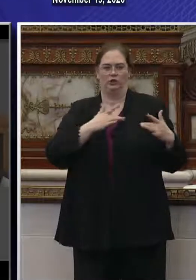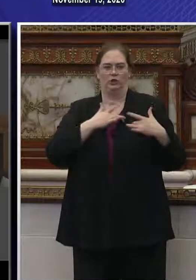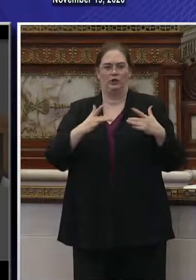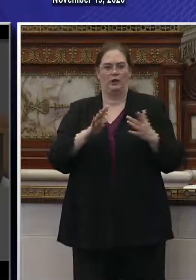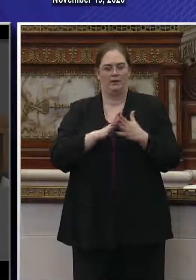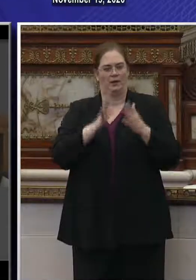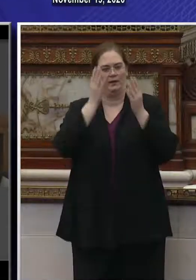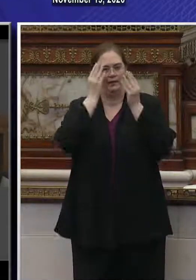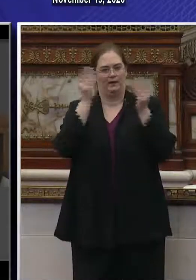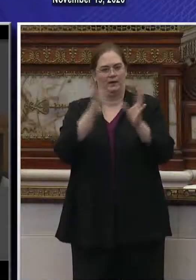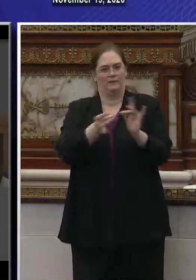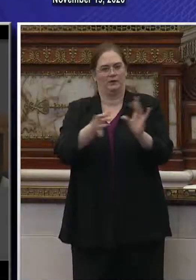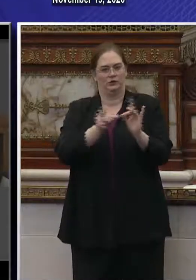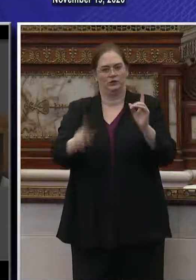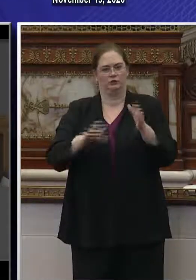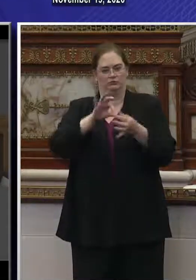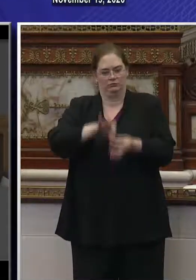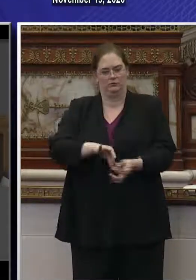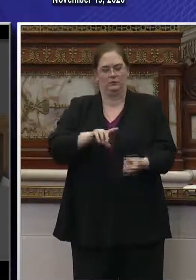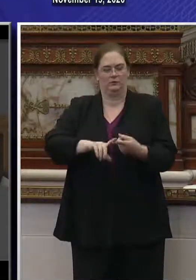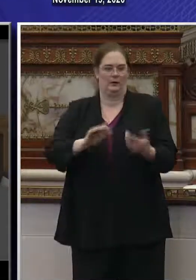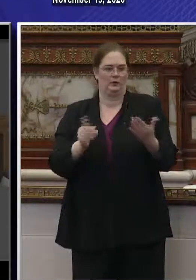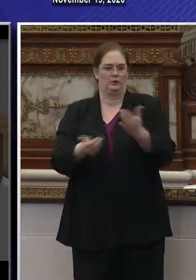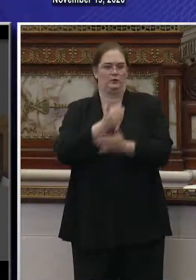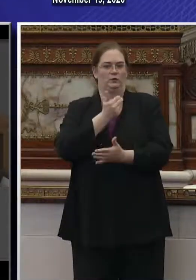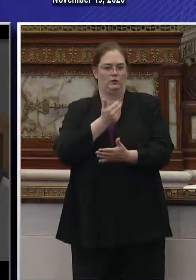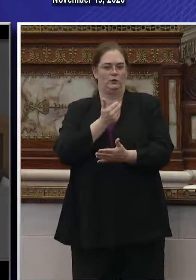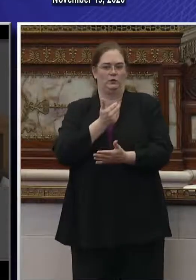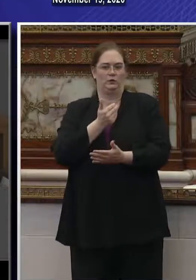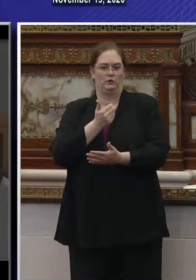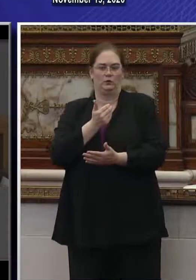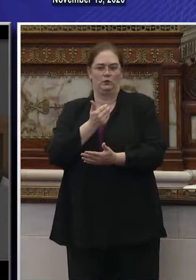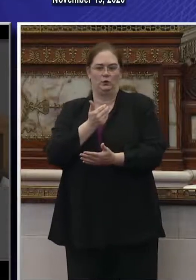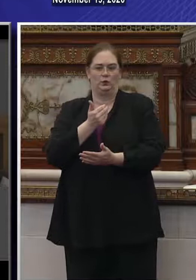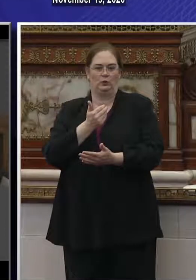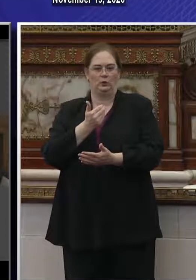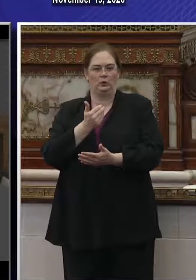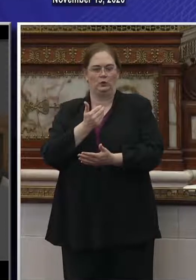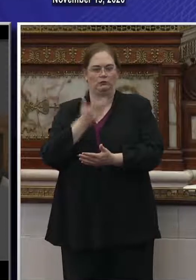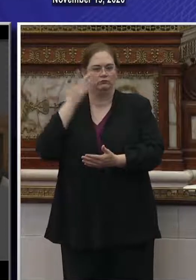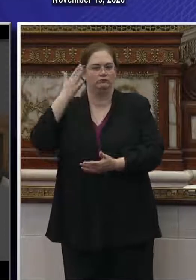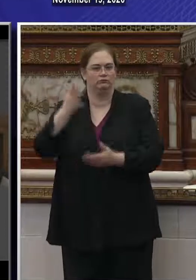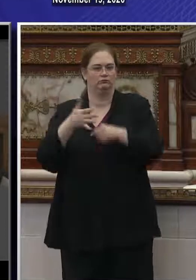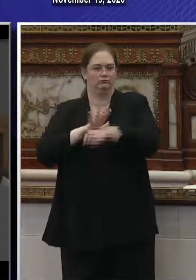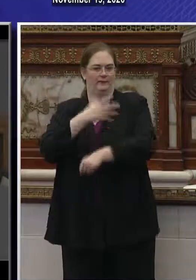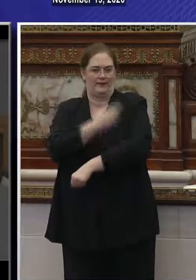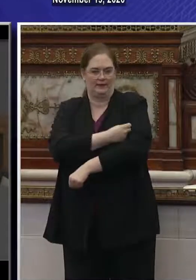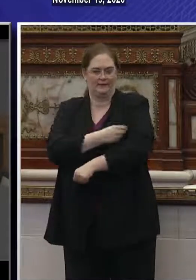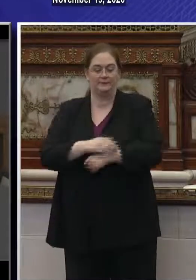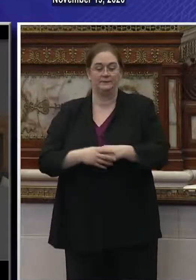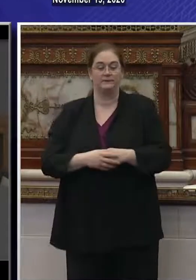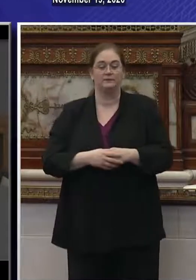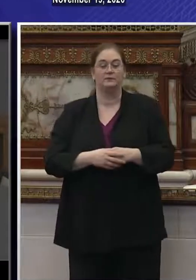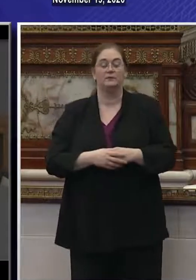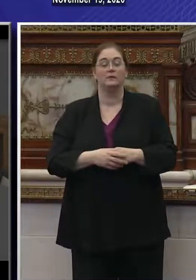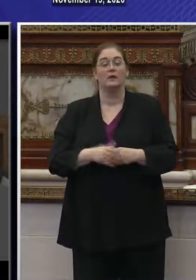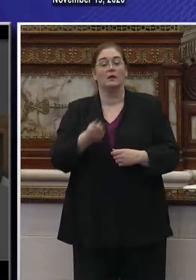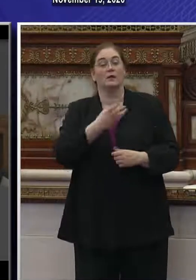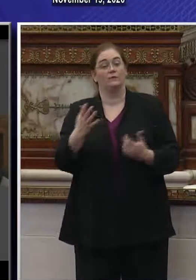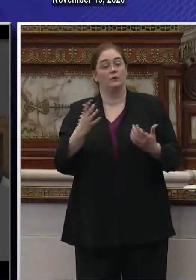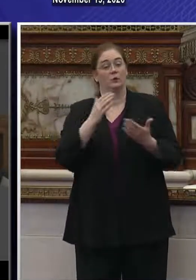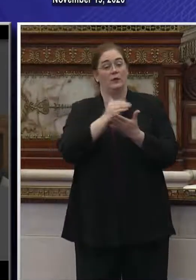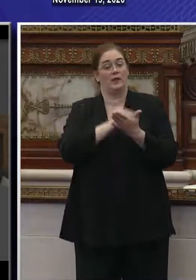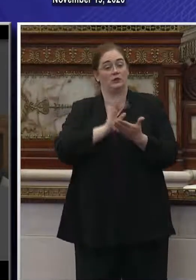messaging for this new vaccine that is being rolled out. And just a few lessons learned